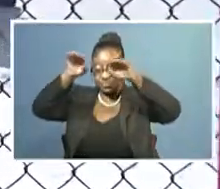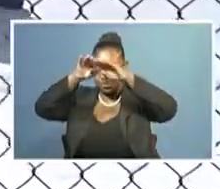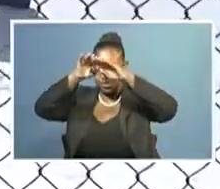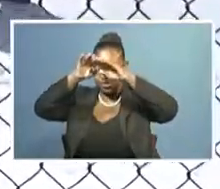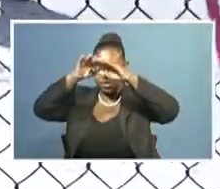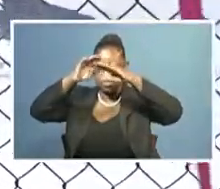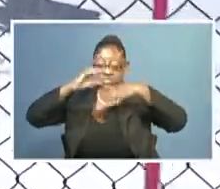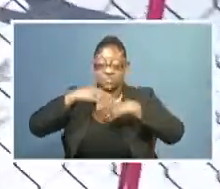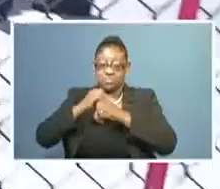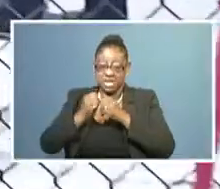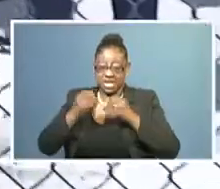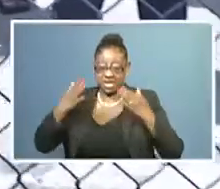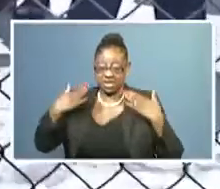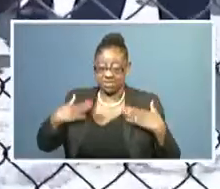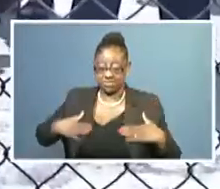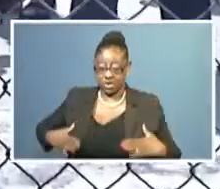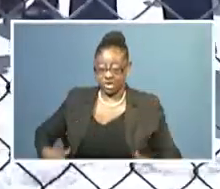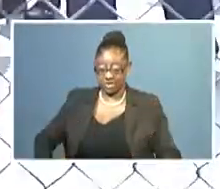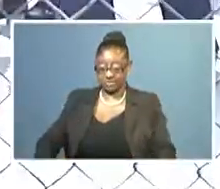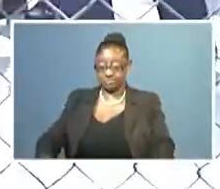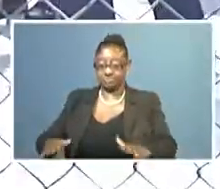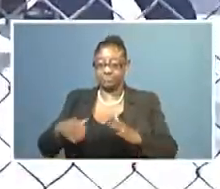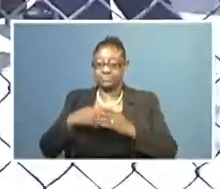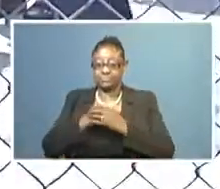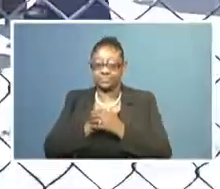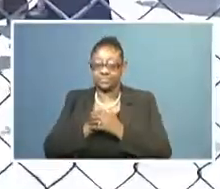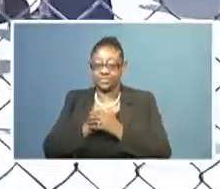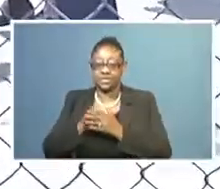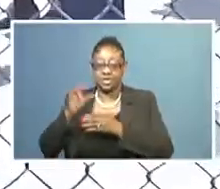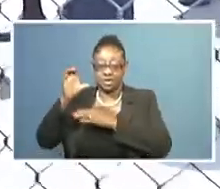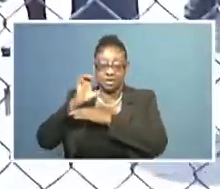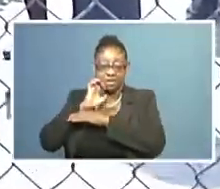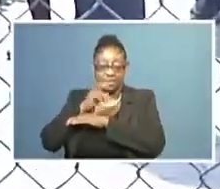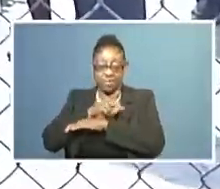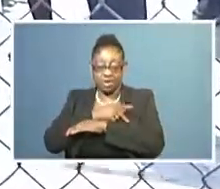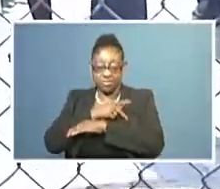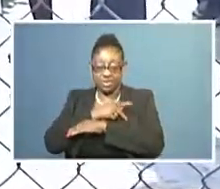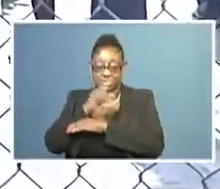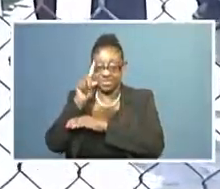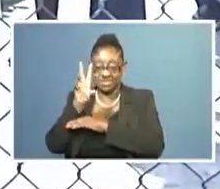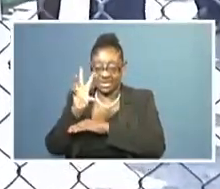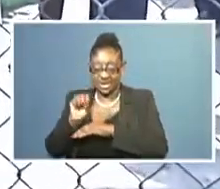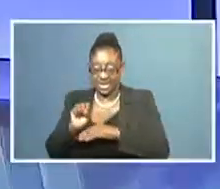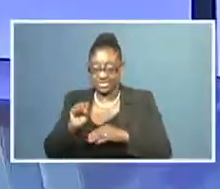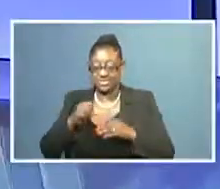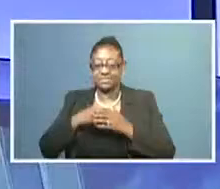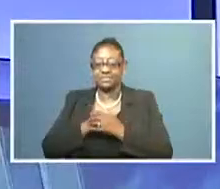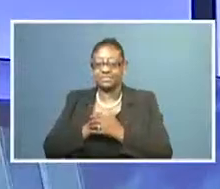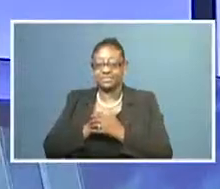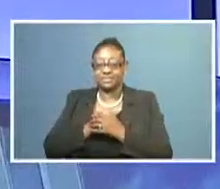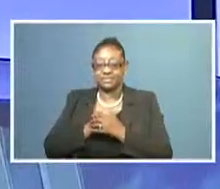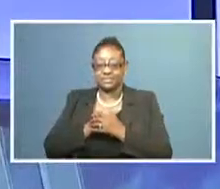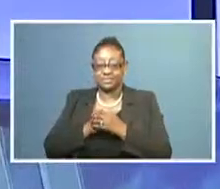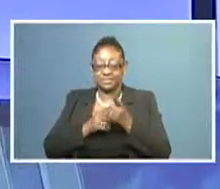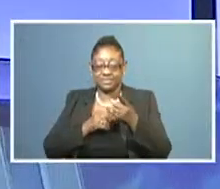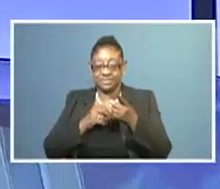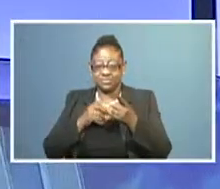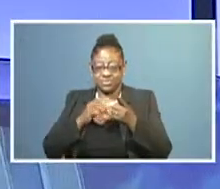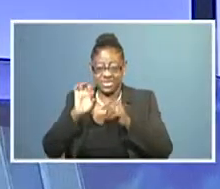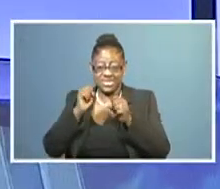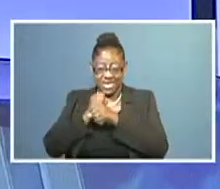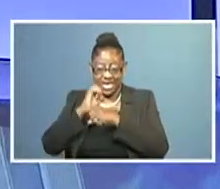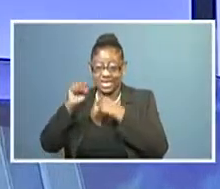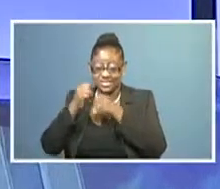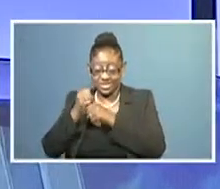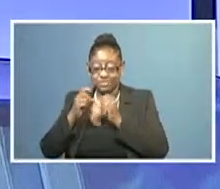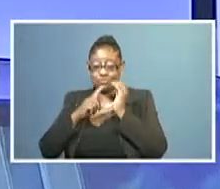to include a full-body walkthrough station. Carla Palmer, ZNS Network News. Well, for years, we've